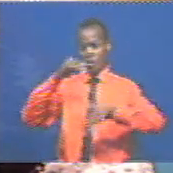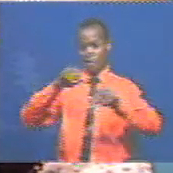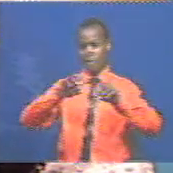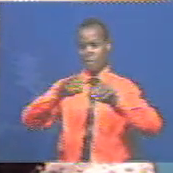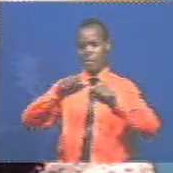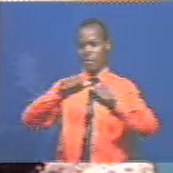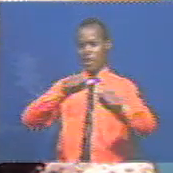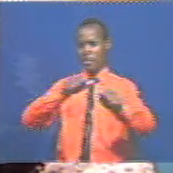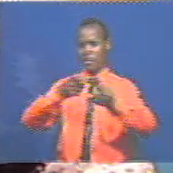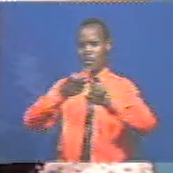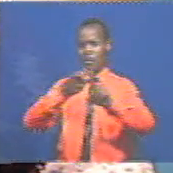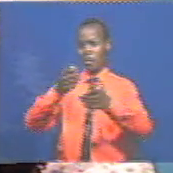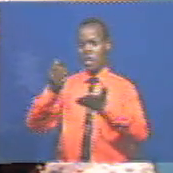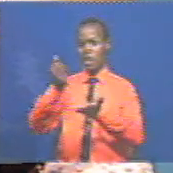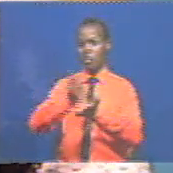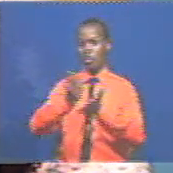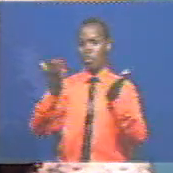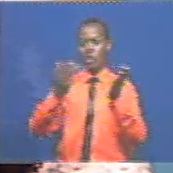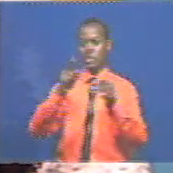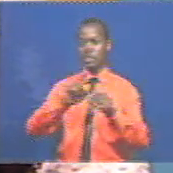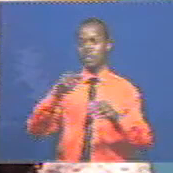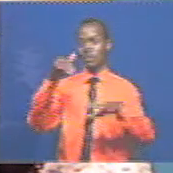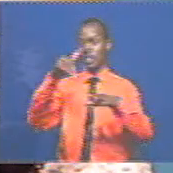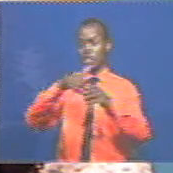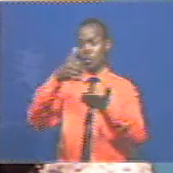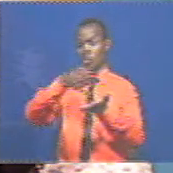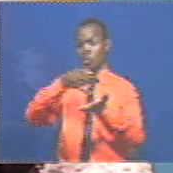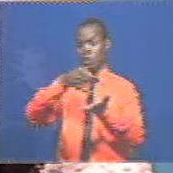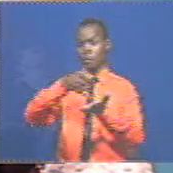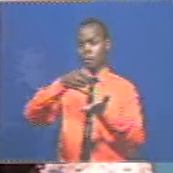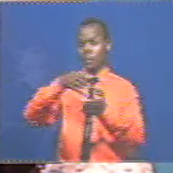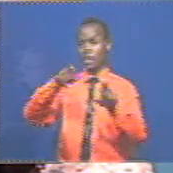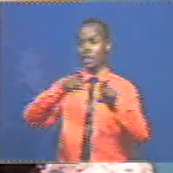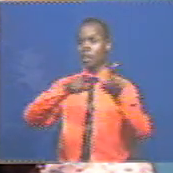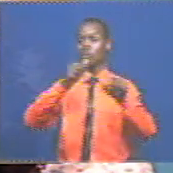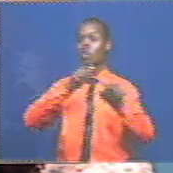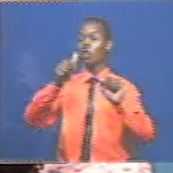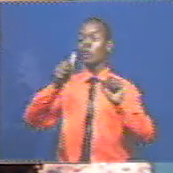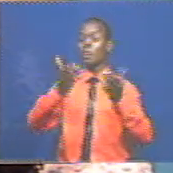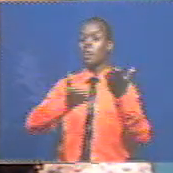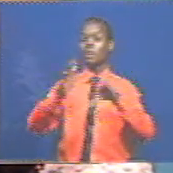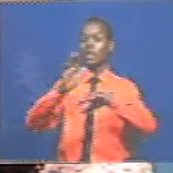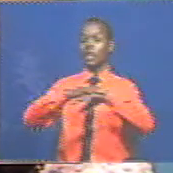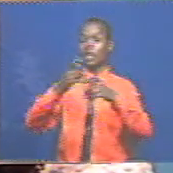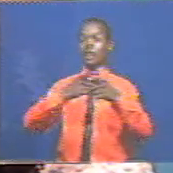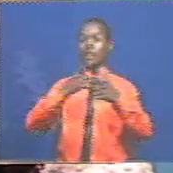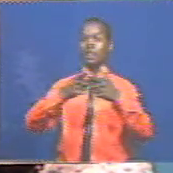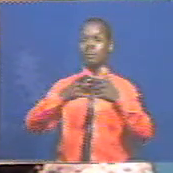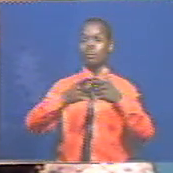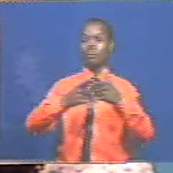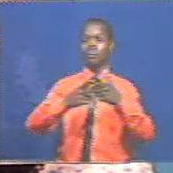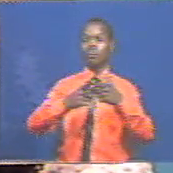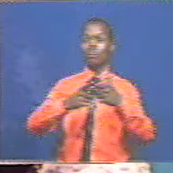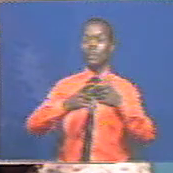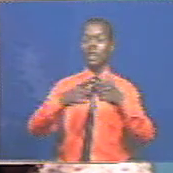or employment source of employment or short so when is it not not accessible then Eddie undred a work with slums